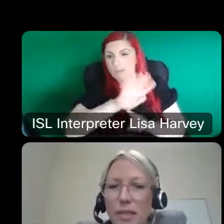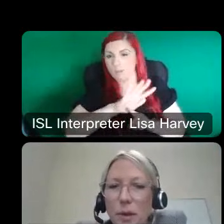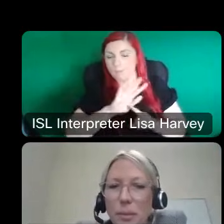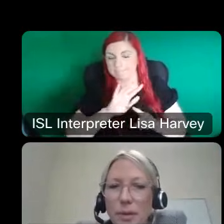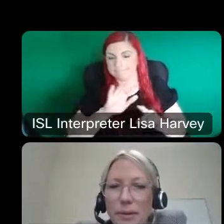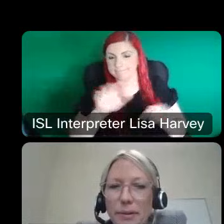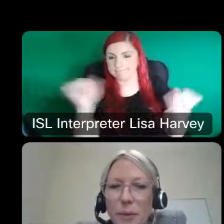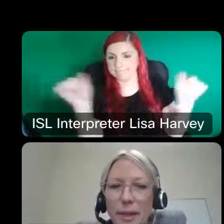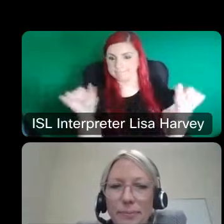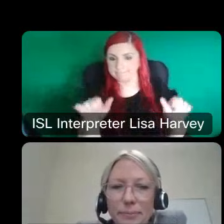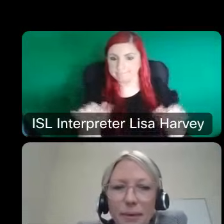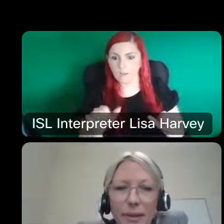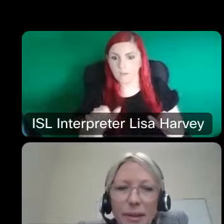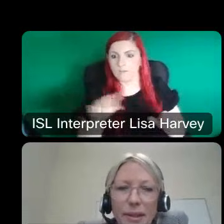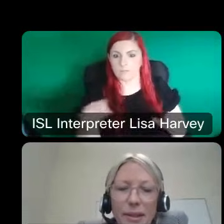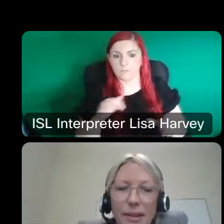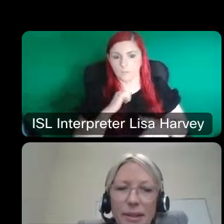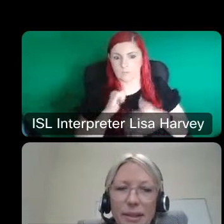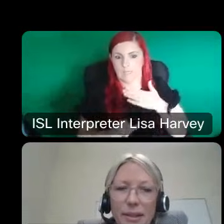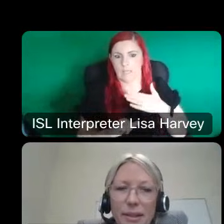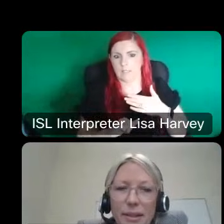from today's webinar as well.